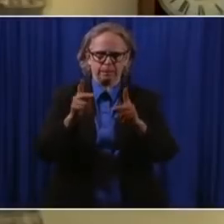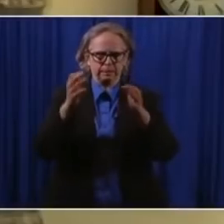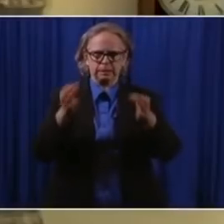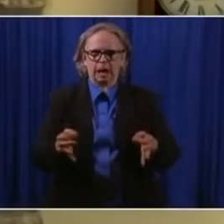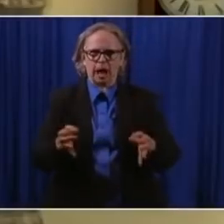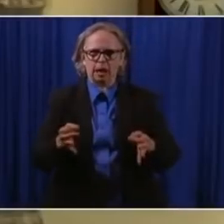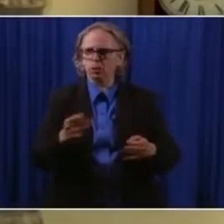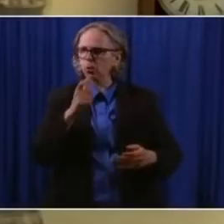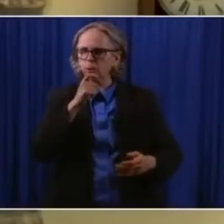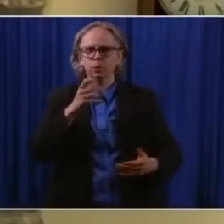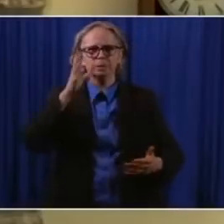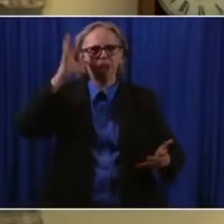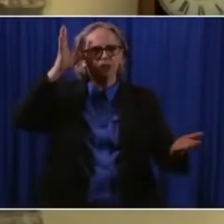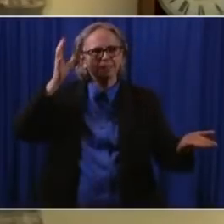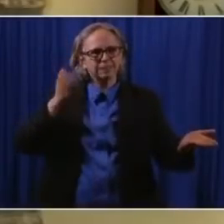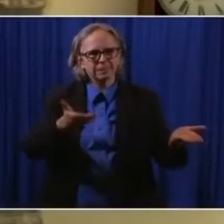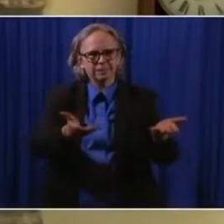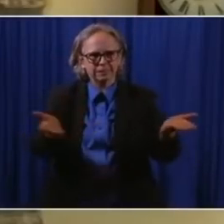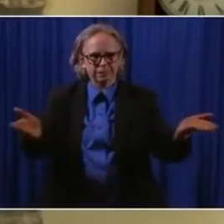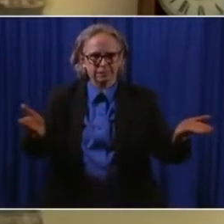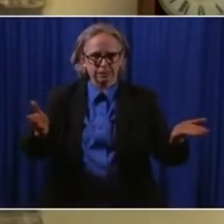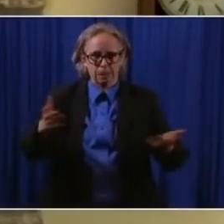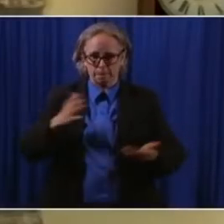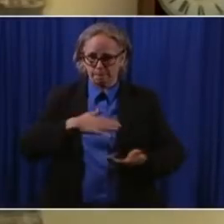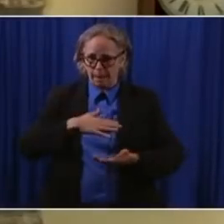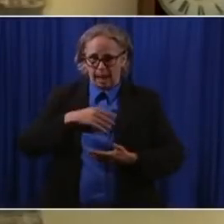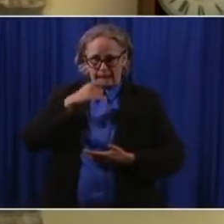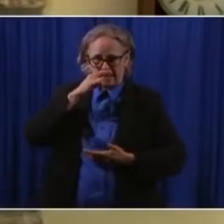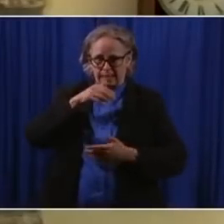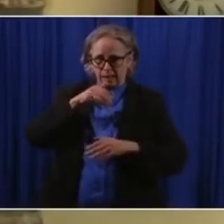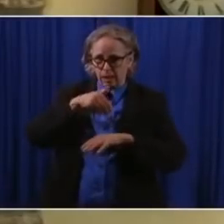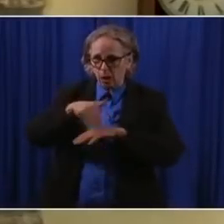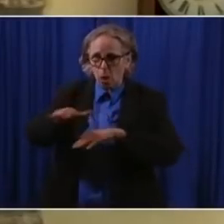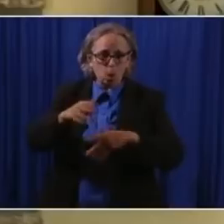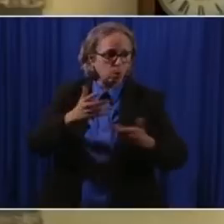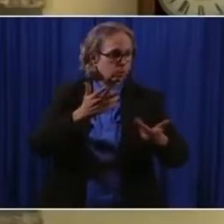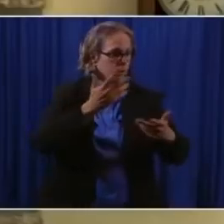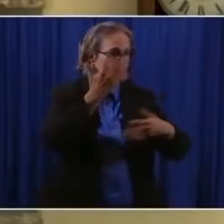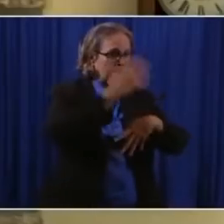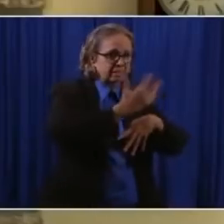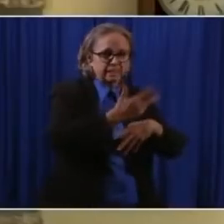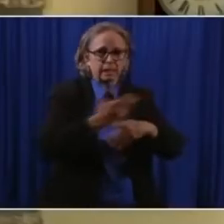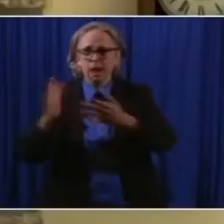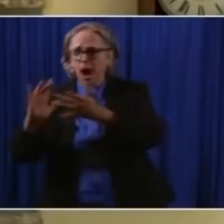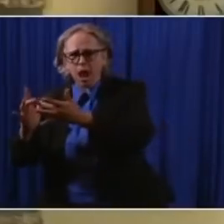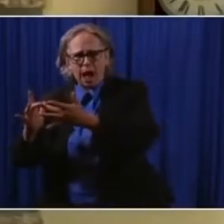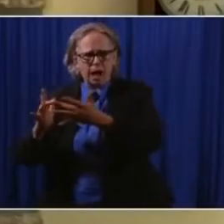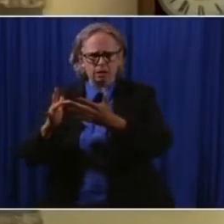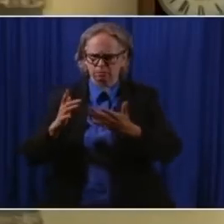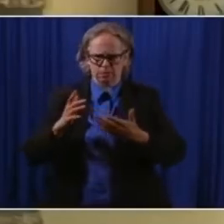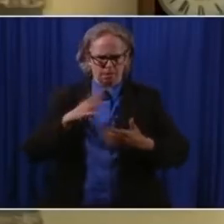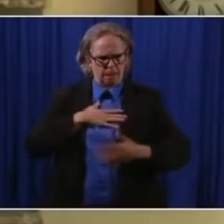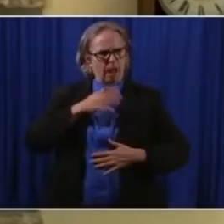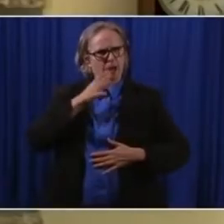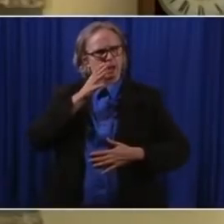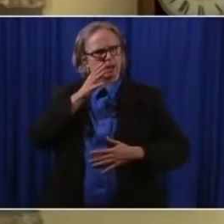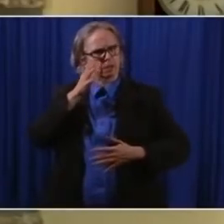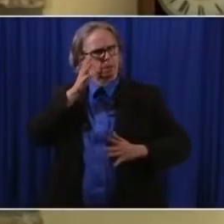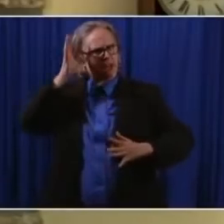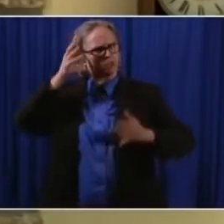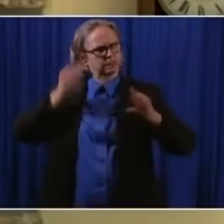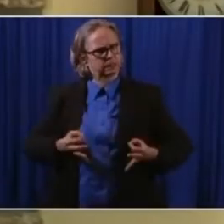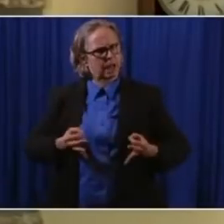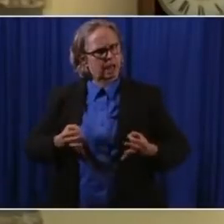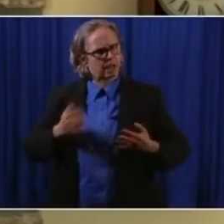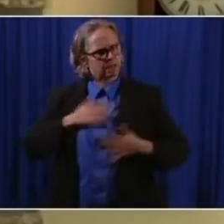that student go in person? Does that student go remotely? Those families are making that, number one, all across the state of Ohio.